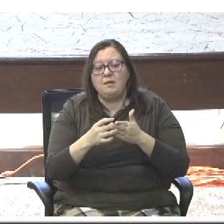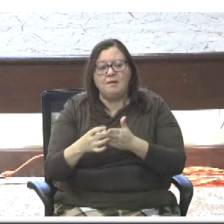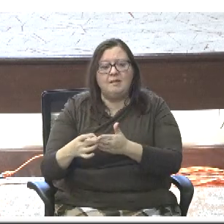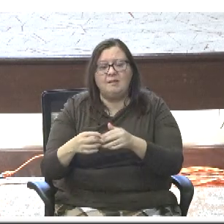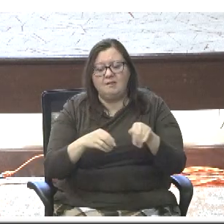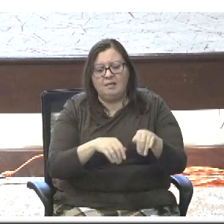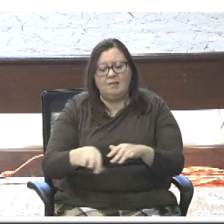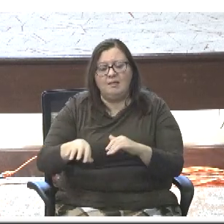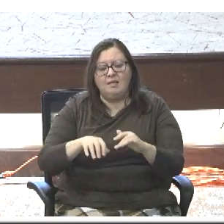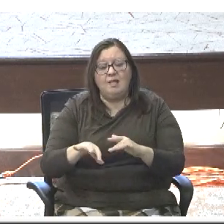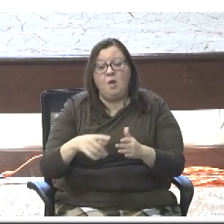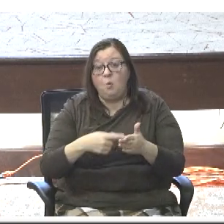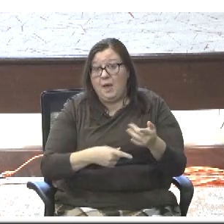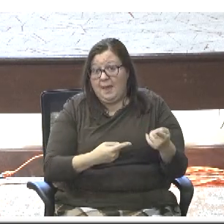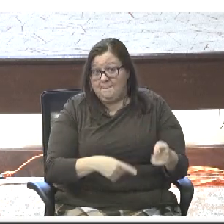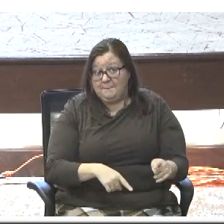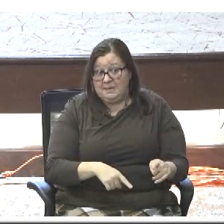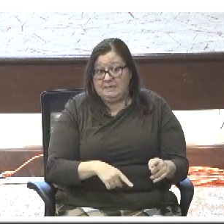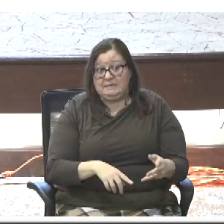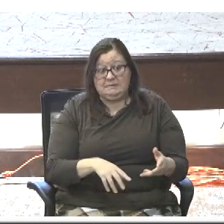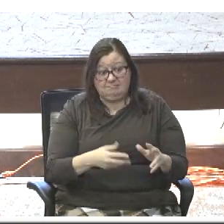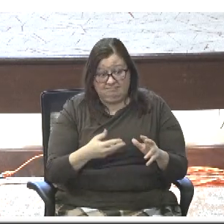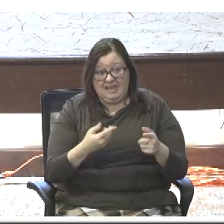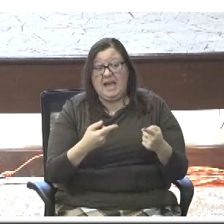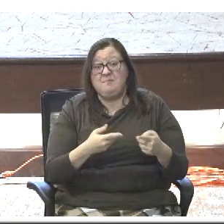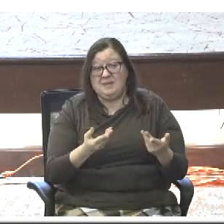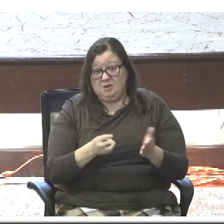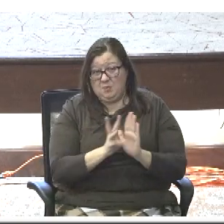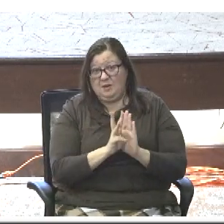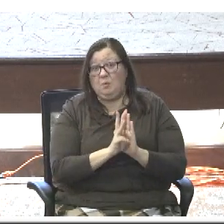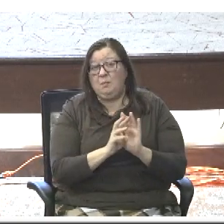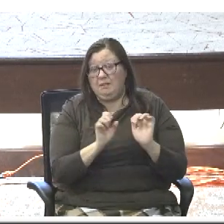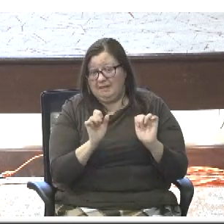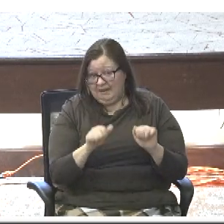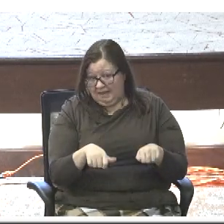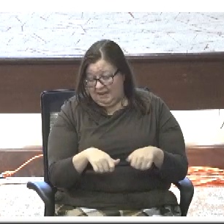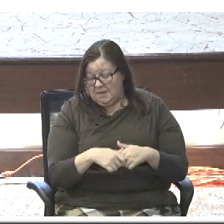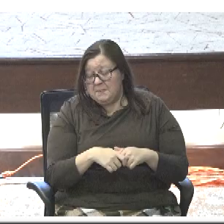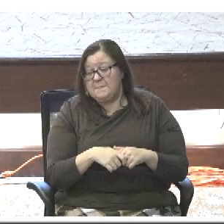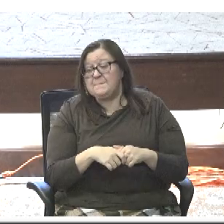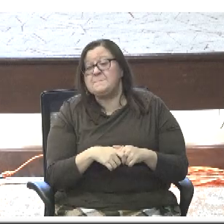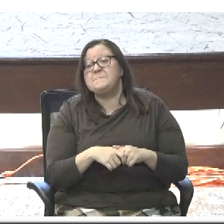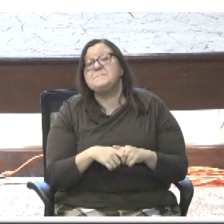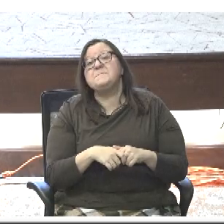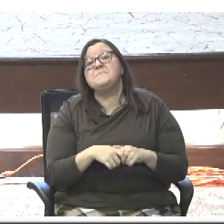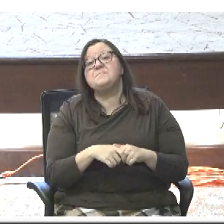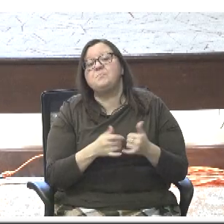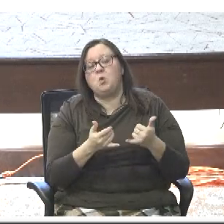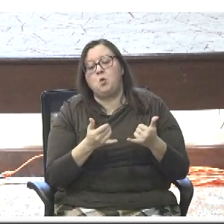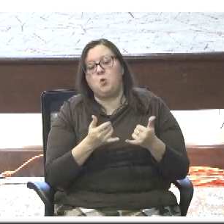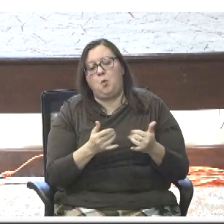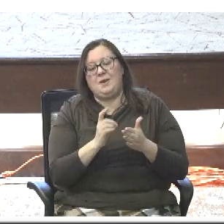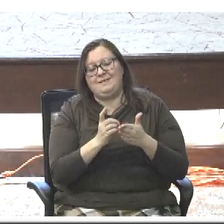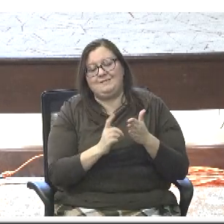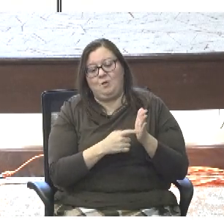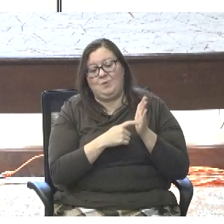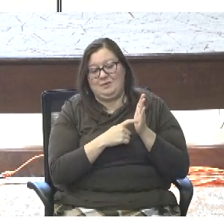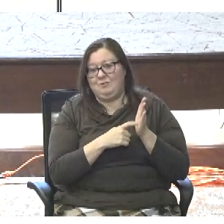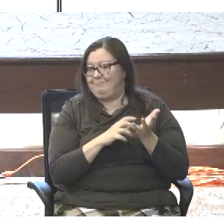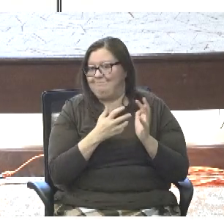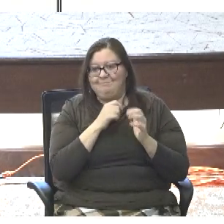detention, what can happen and what does happen in Waco, and that is, again, with the current design criteria.